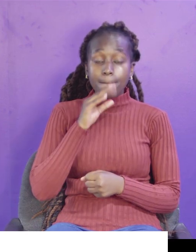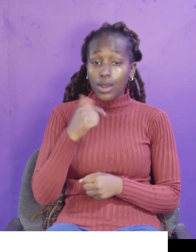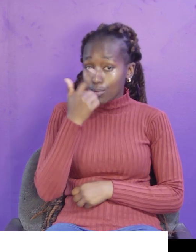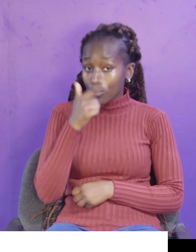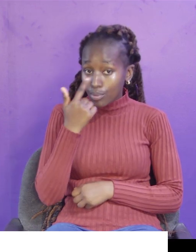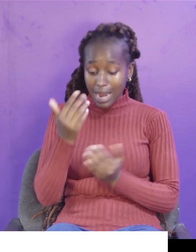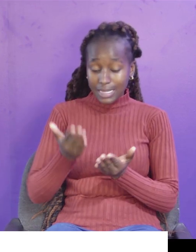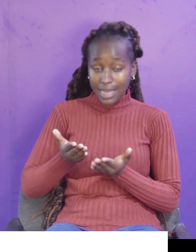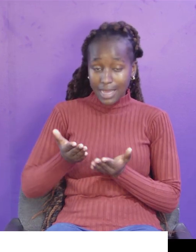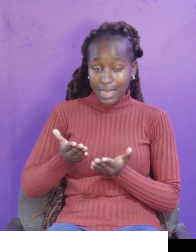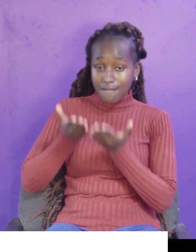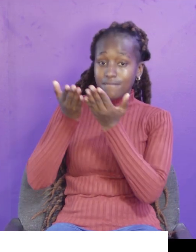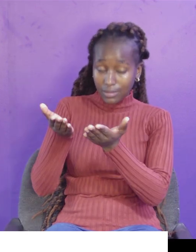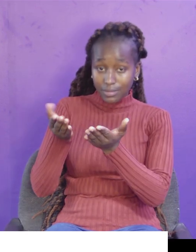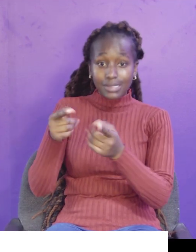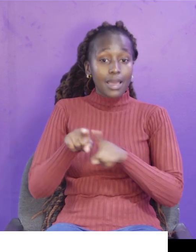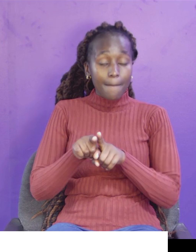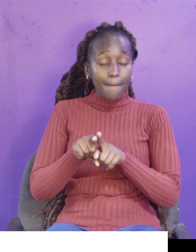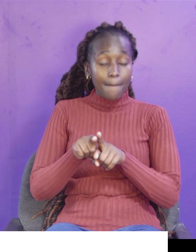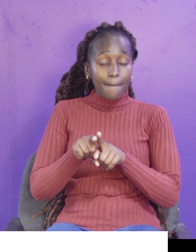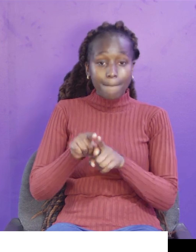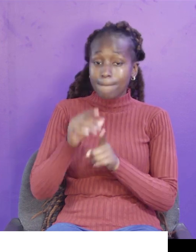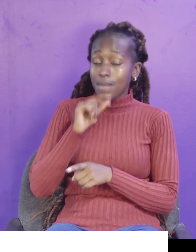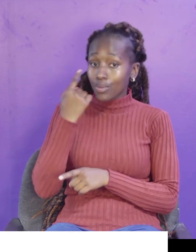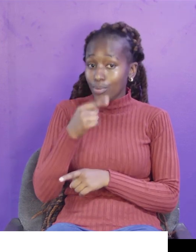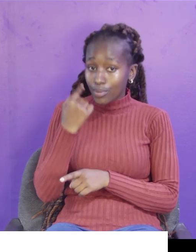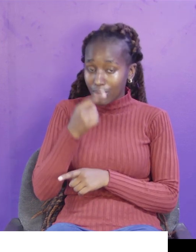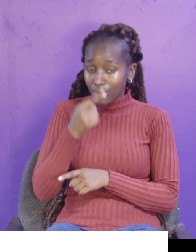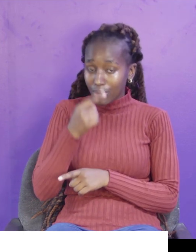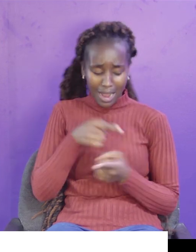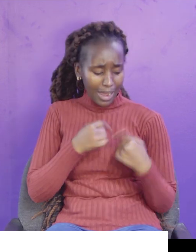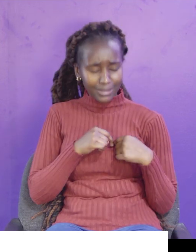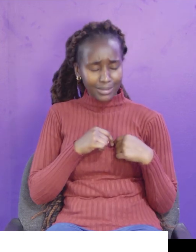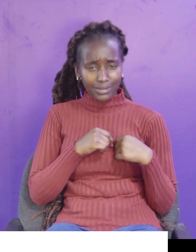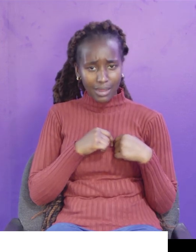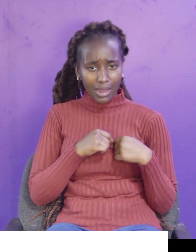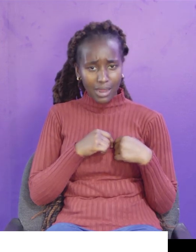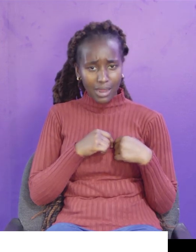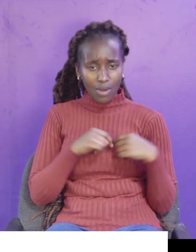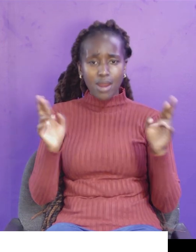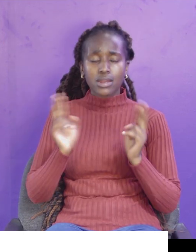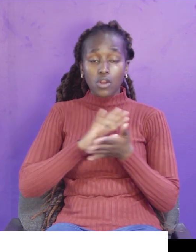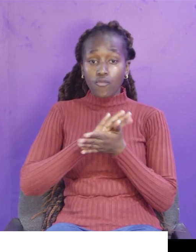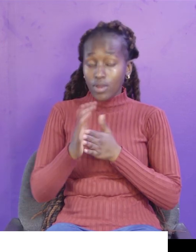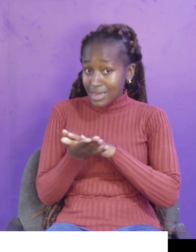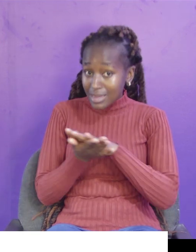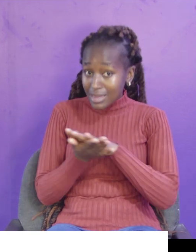sacrifices, and a man who had a big heart to forgive even when he was